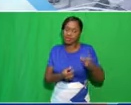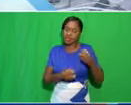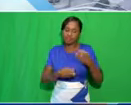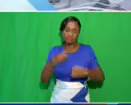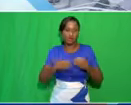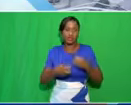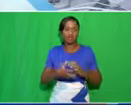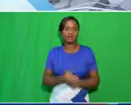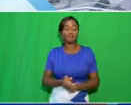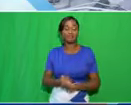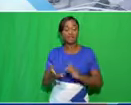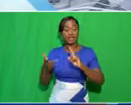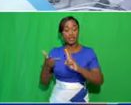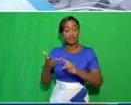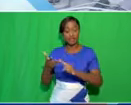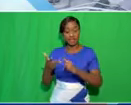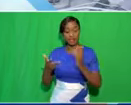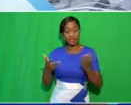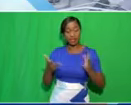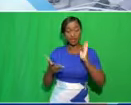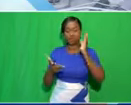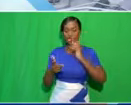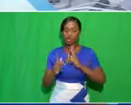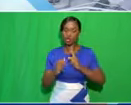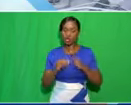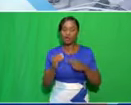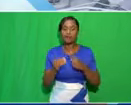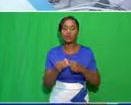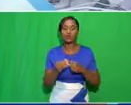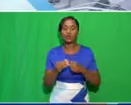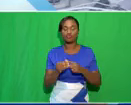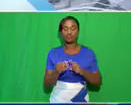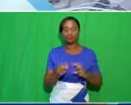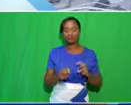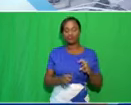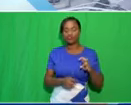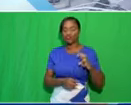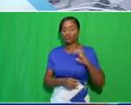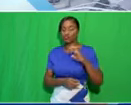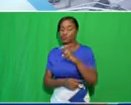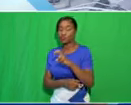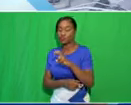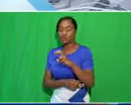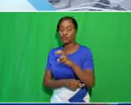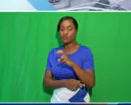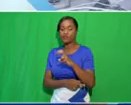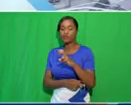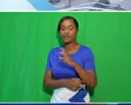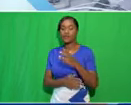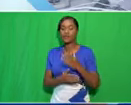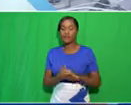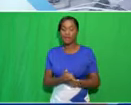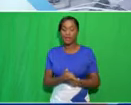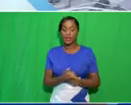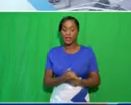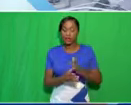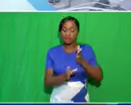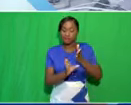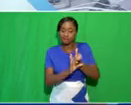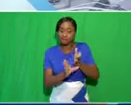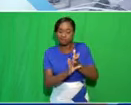third aspect I want to talk about is the transition coincides with a diverse interplay of biological,